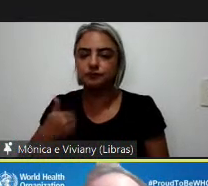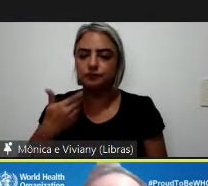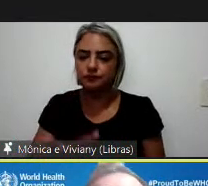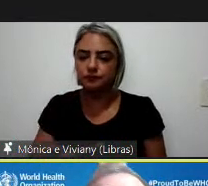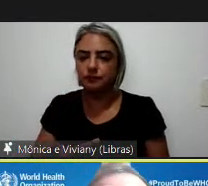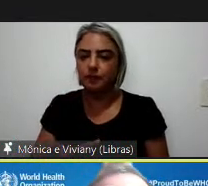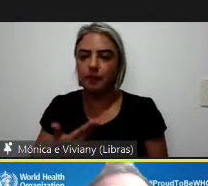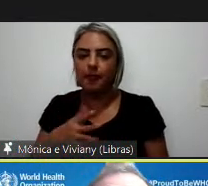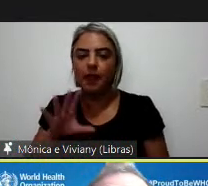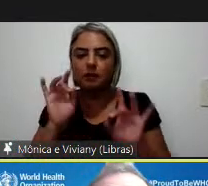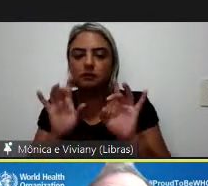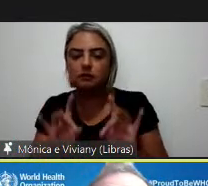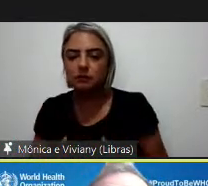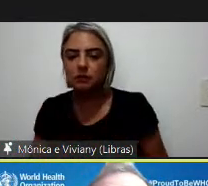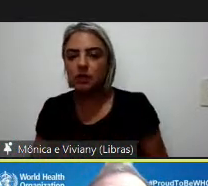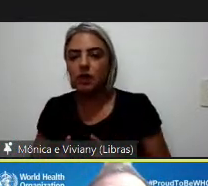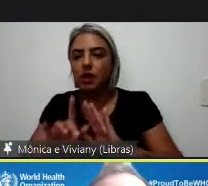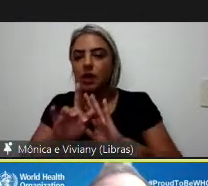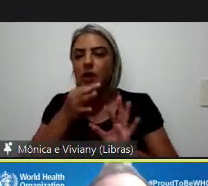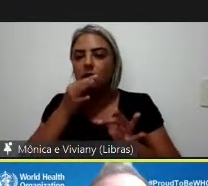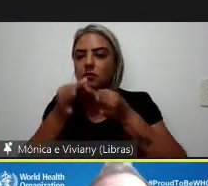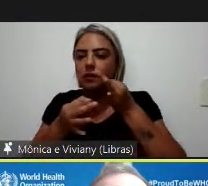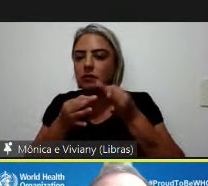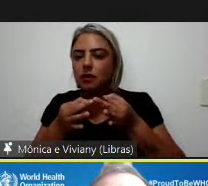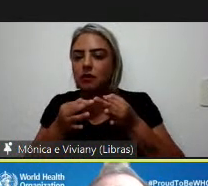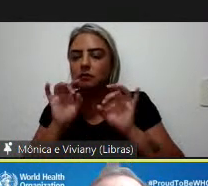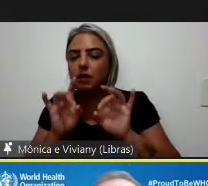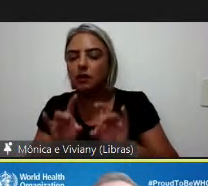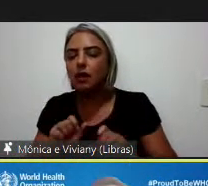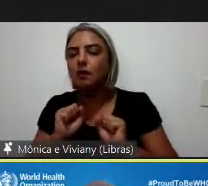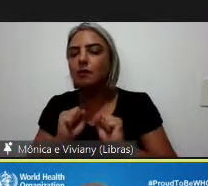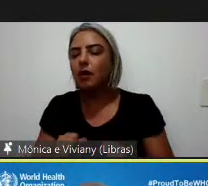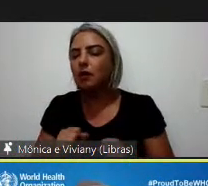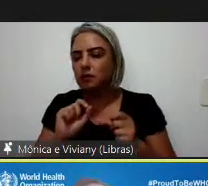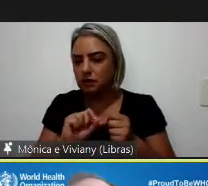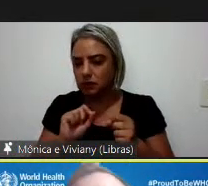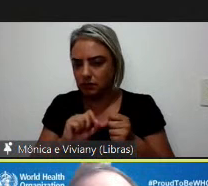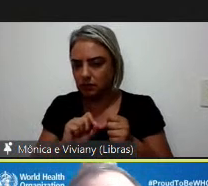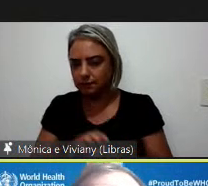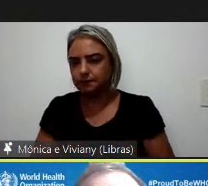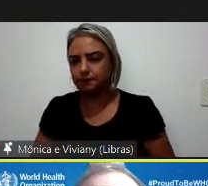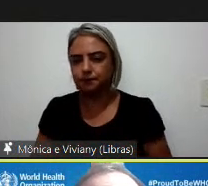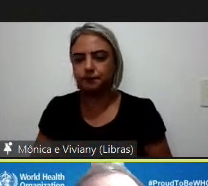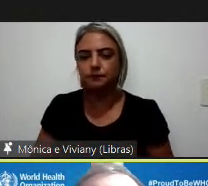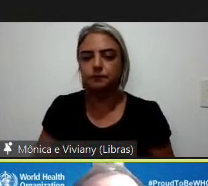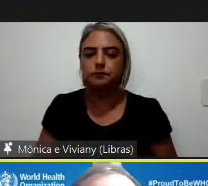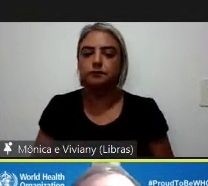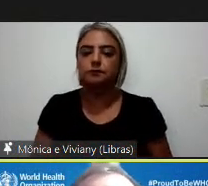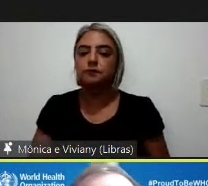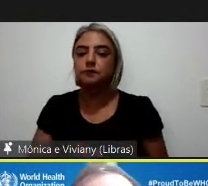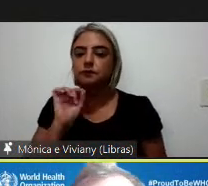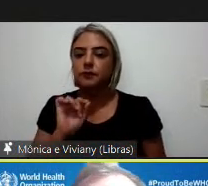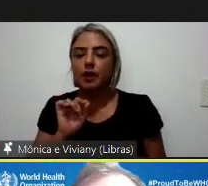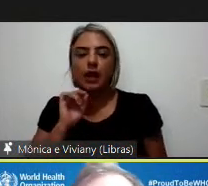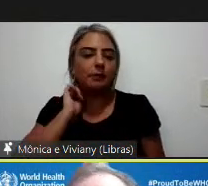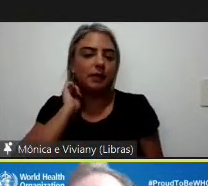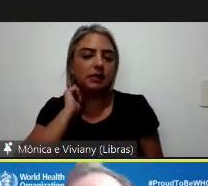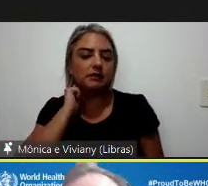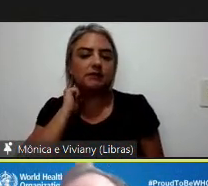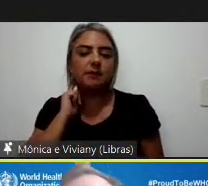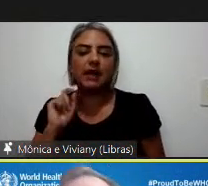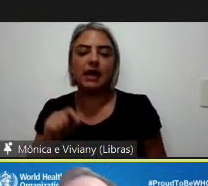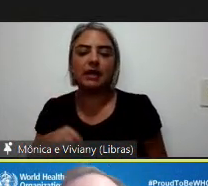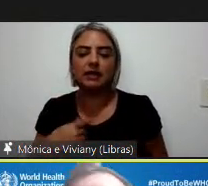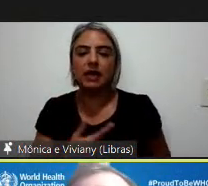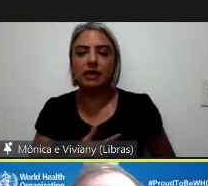suggestions on what could be done. And then the summit took place. It was a successful